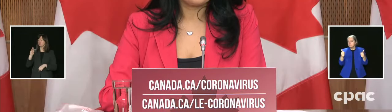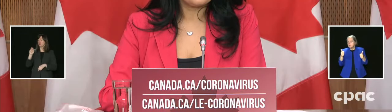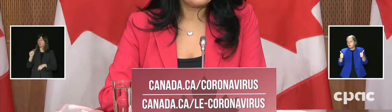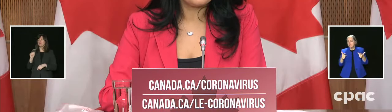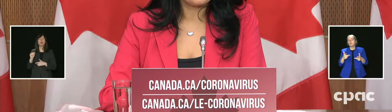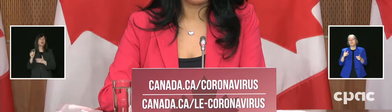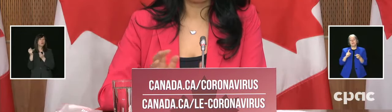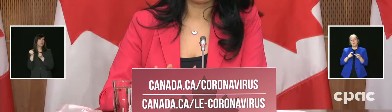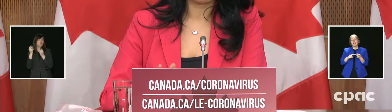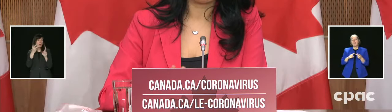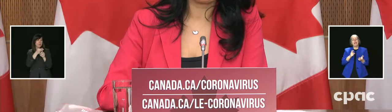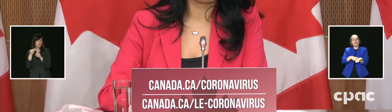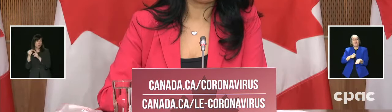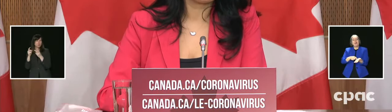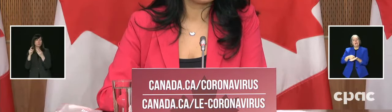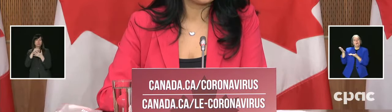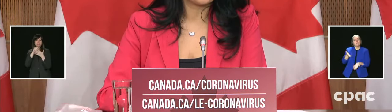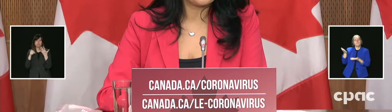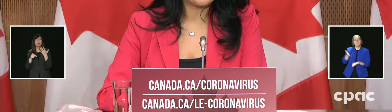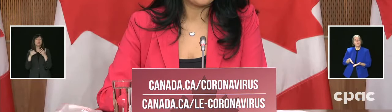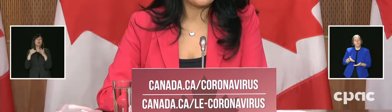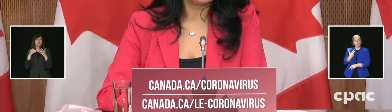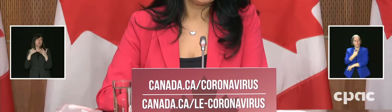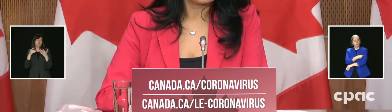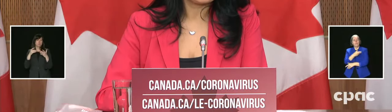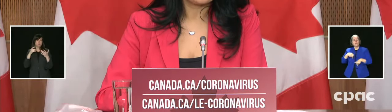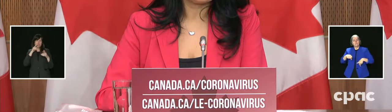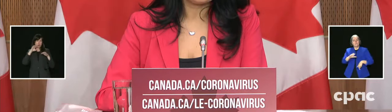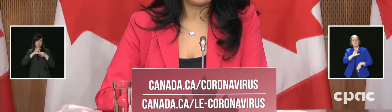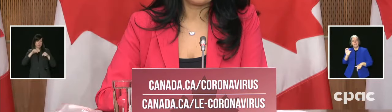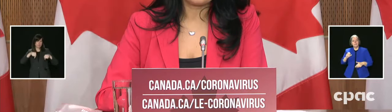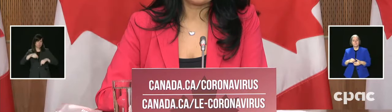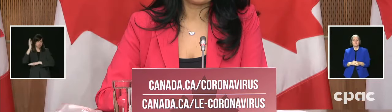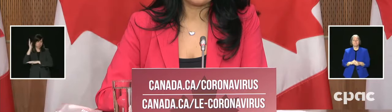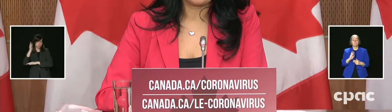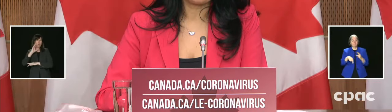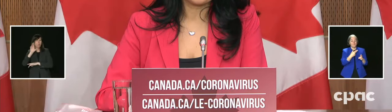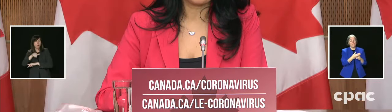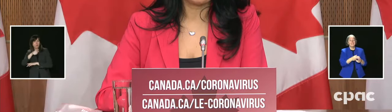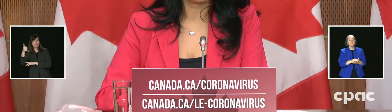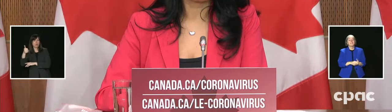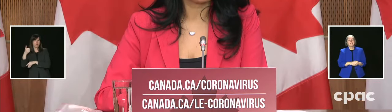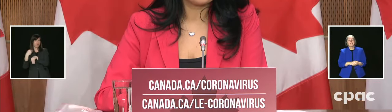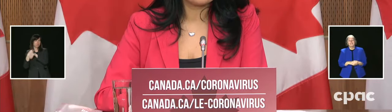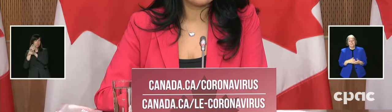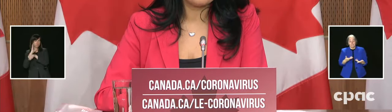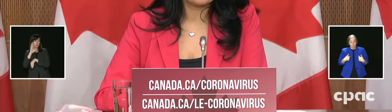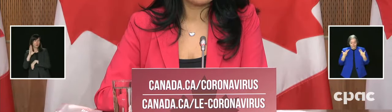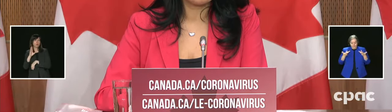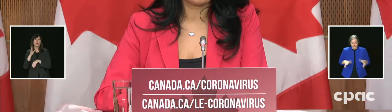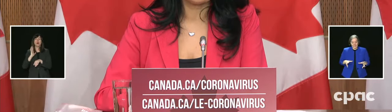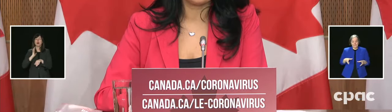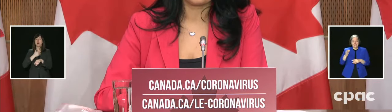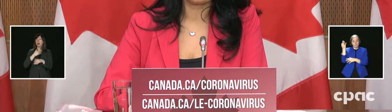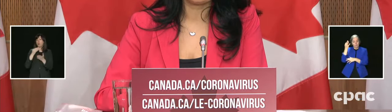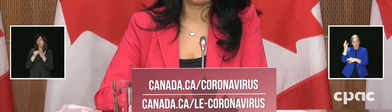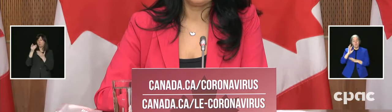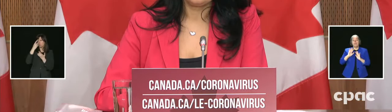and the logistics, there will be another briefing after this sort of talking about that. I can say that with the advanced purchase agreements